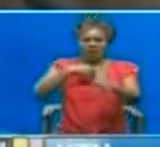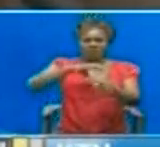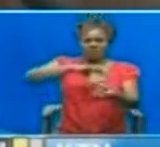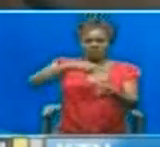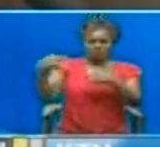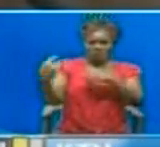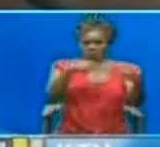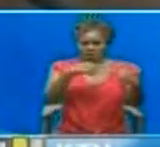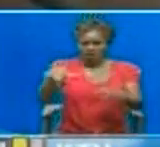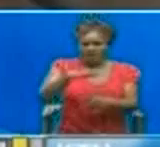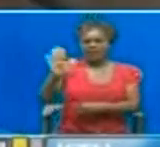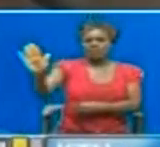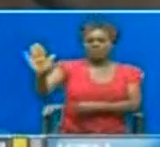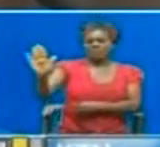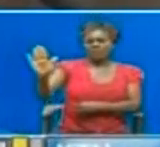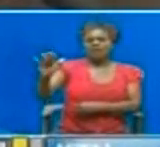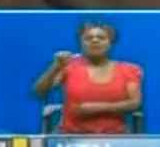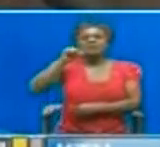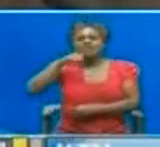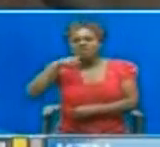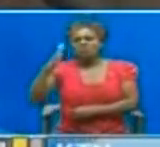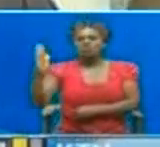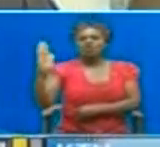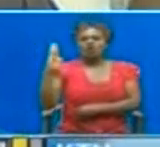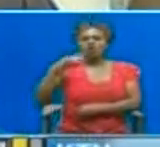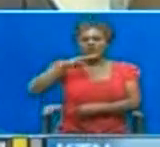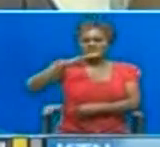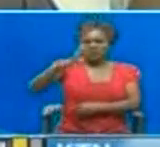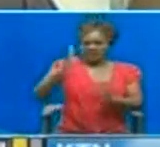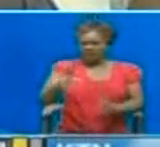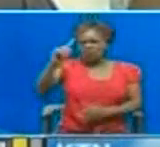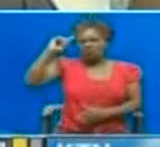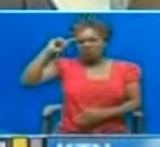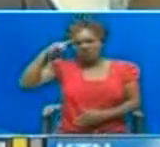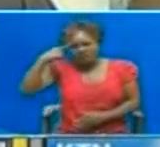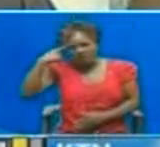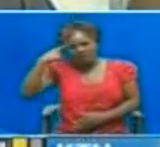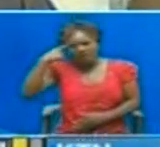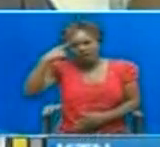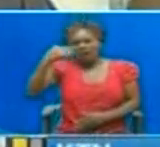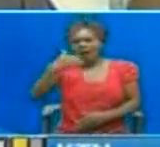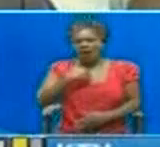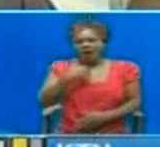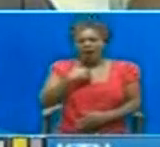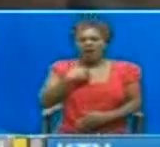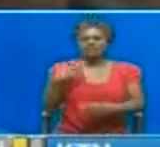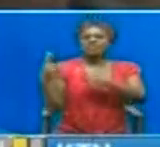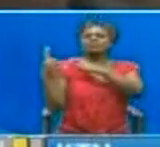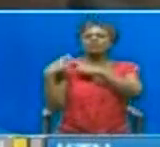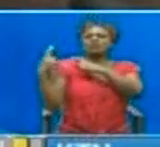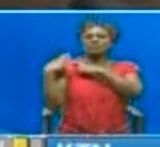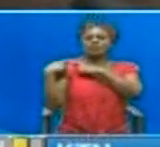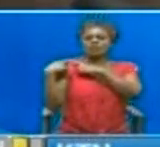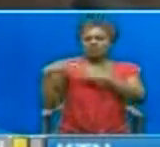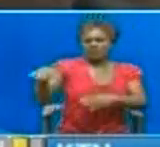those areas. In your new role as Senate Speaker, do you think you have an integral role to play in pacifying